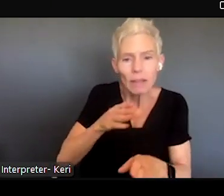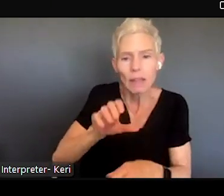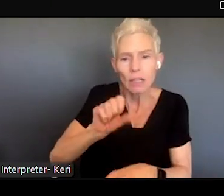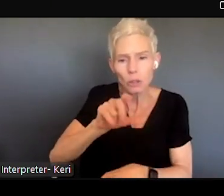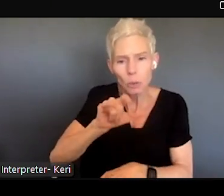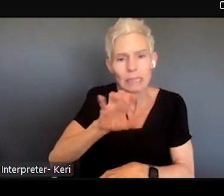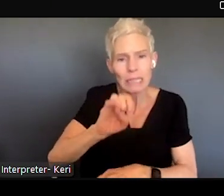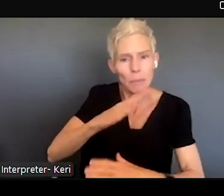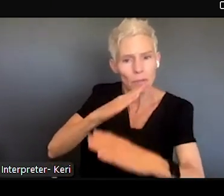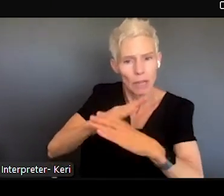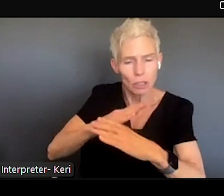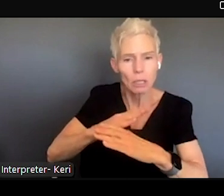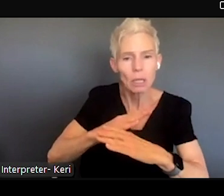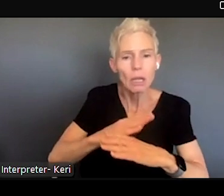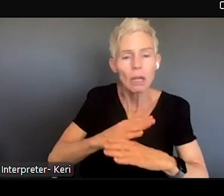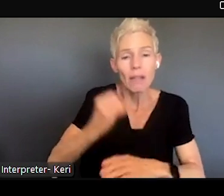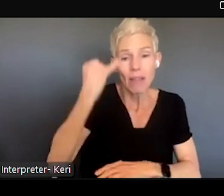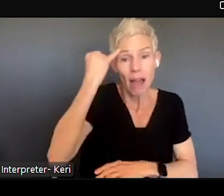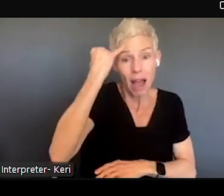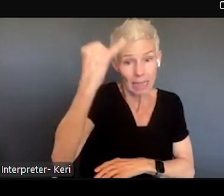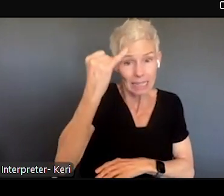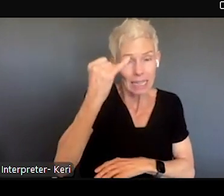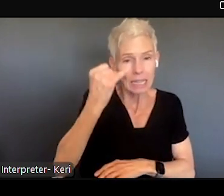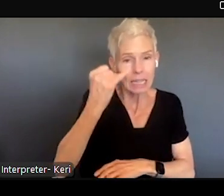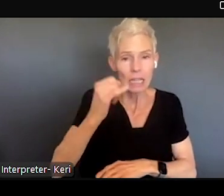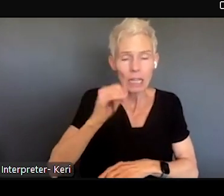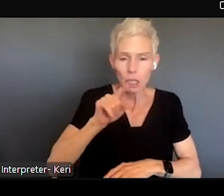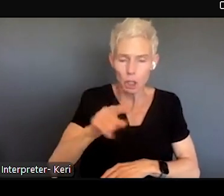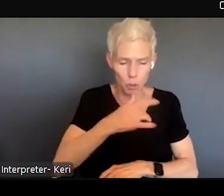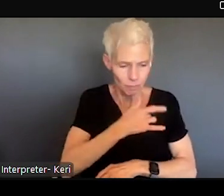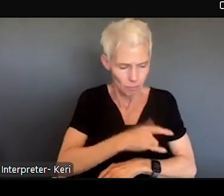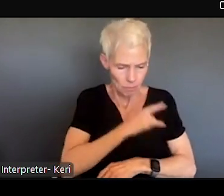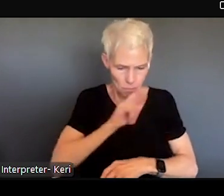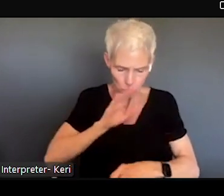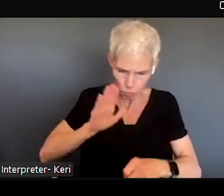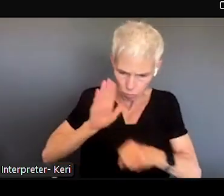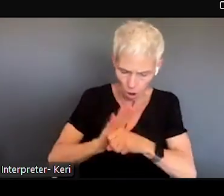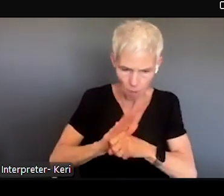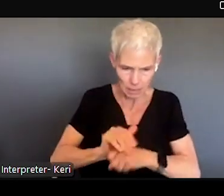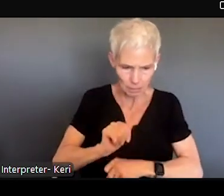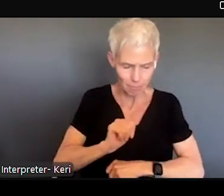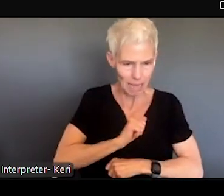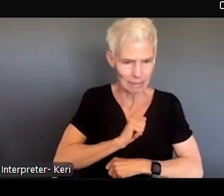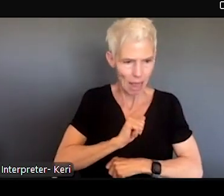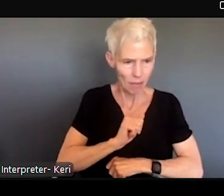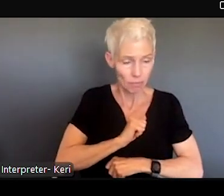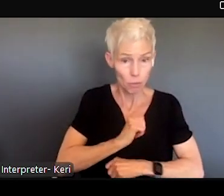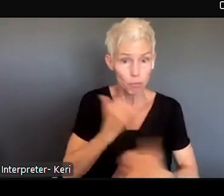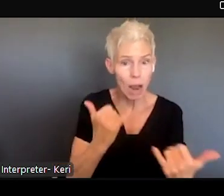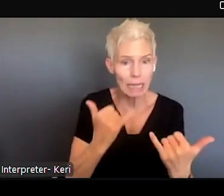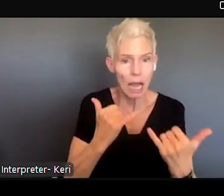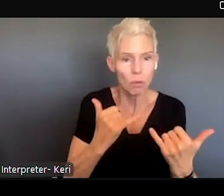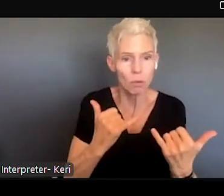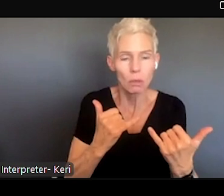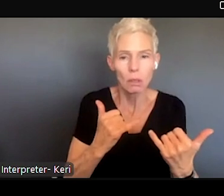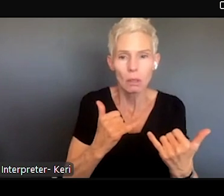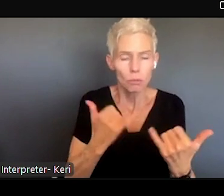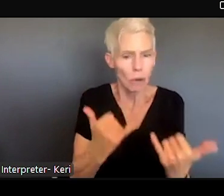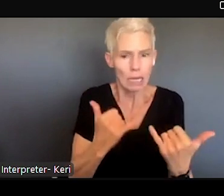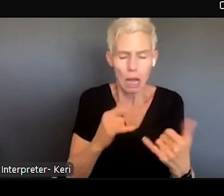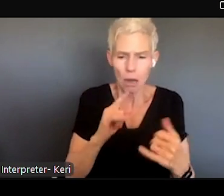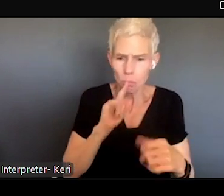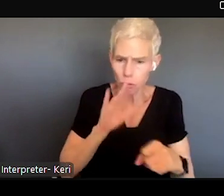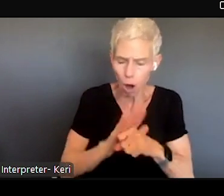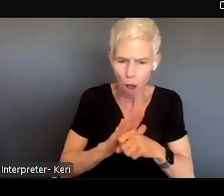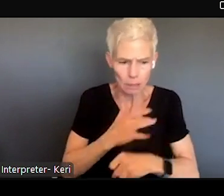is you are making a promise to yourself right now, right today. You could do it right now,